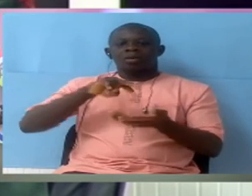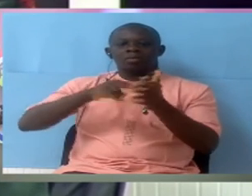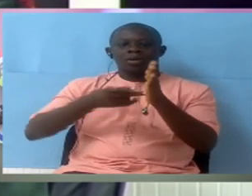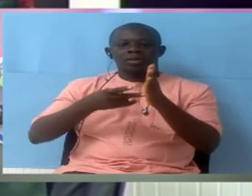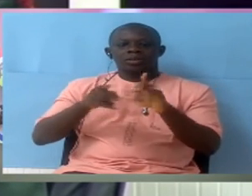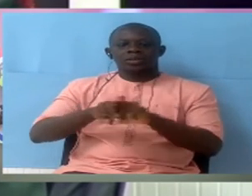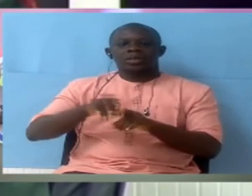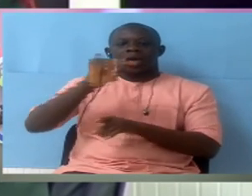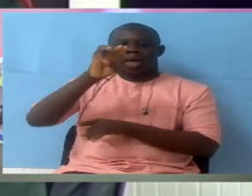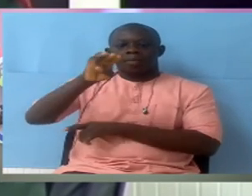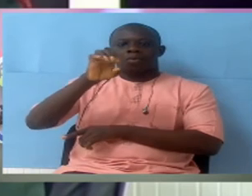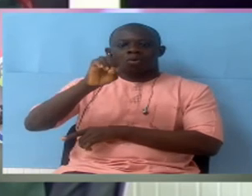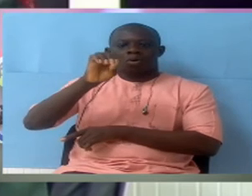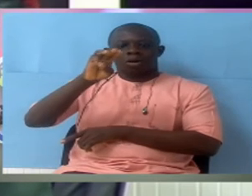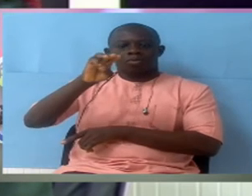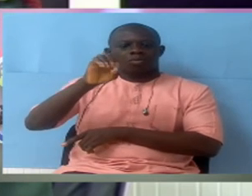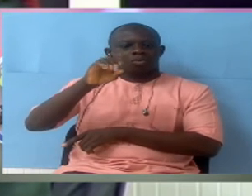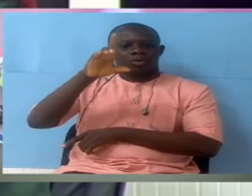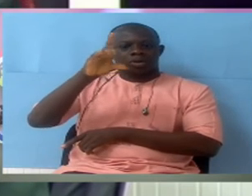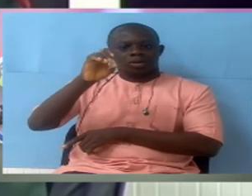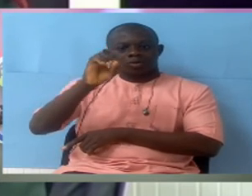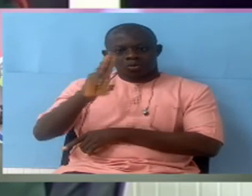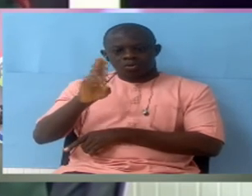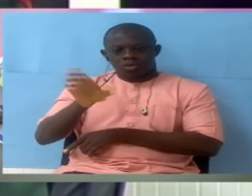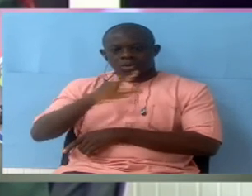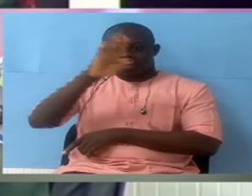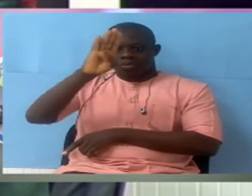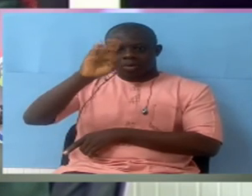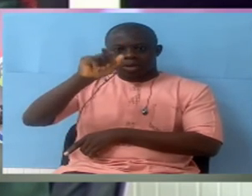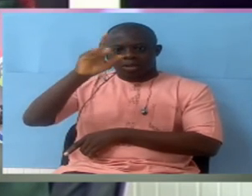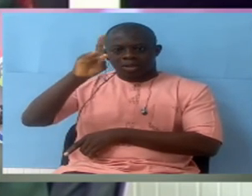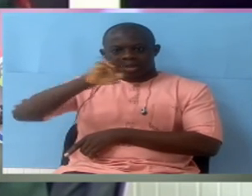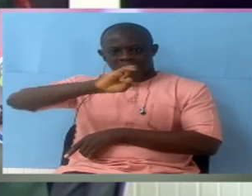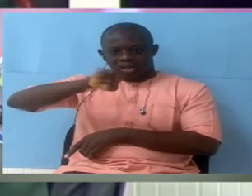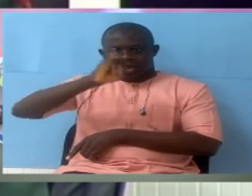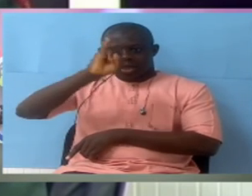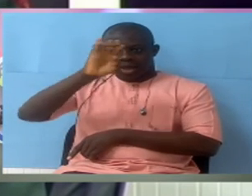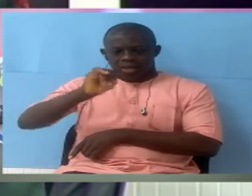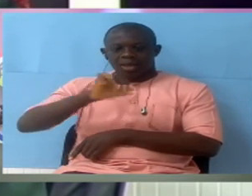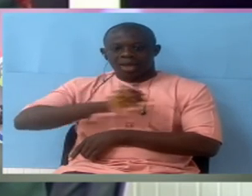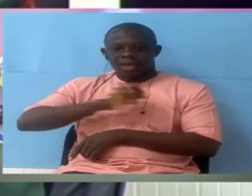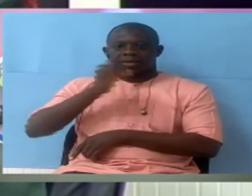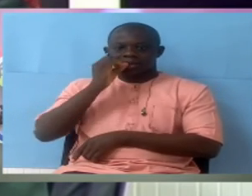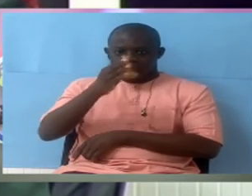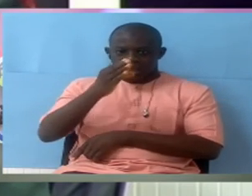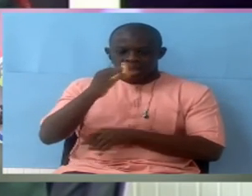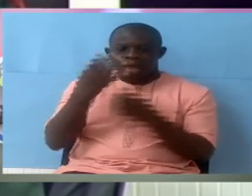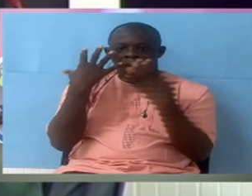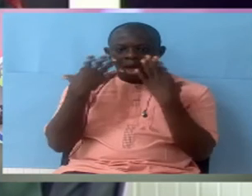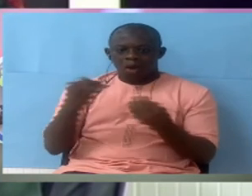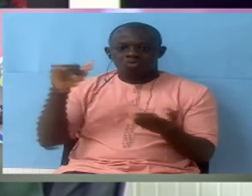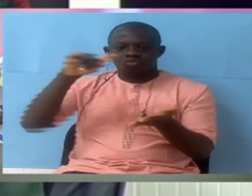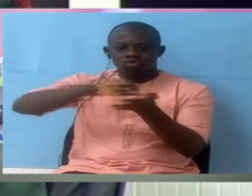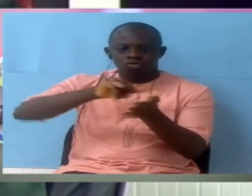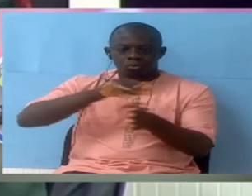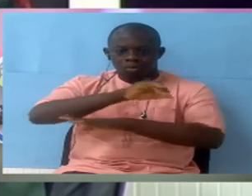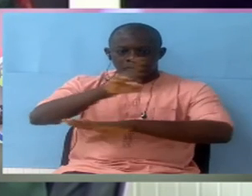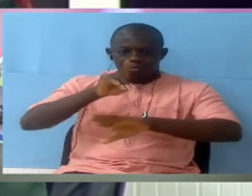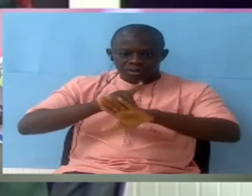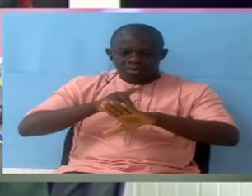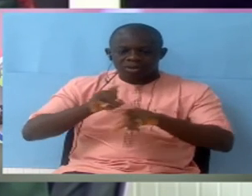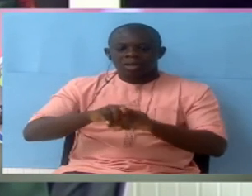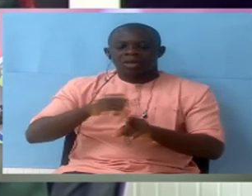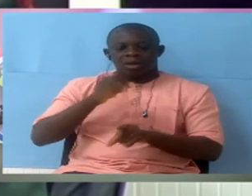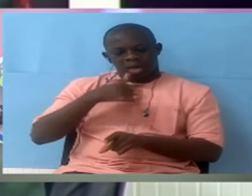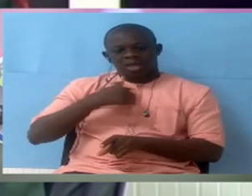Colonel Momadou Badji. Lieutenant Colonel Momadou Badji. And said, Pierre. Mune ma Pierre. How is Yundum? Naka Yundum? I say